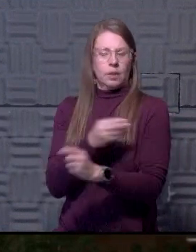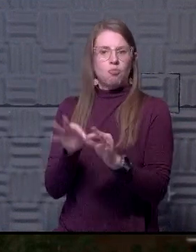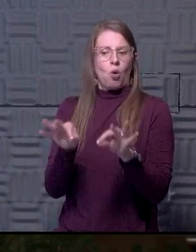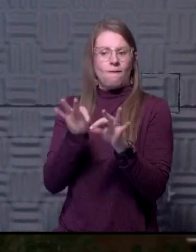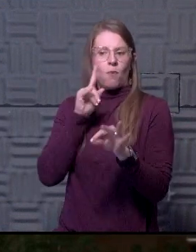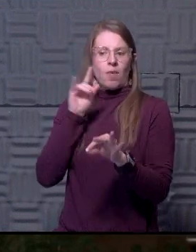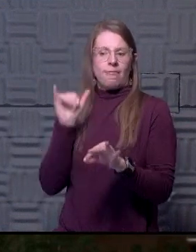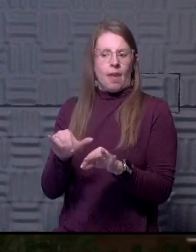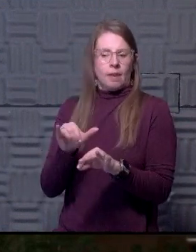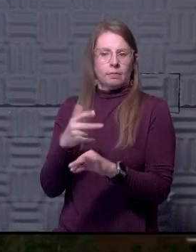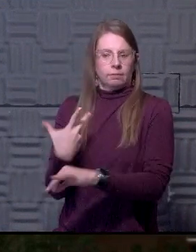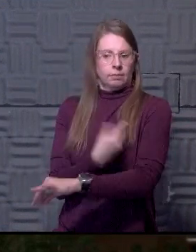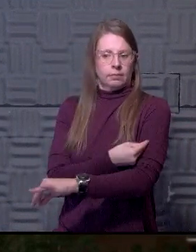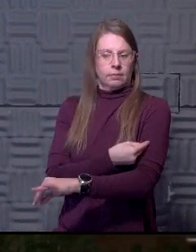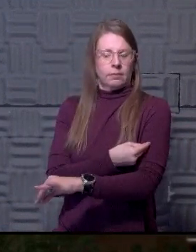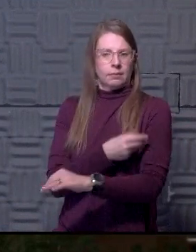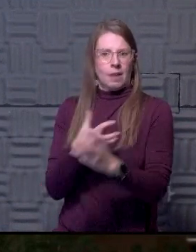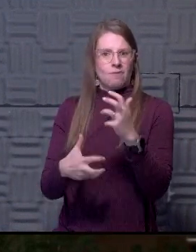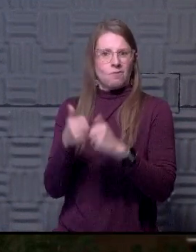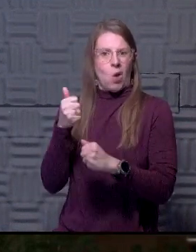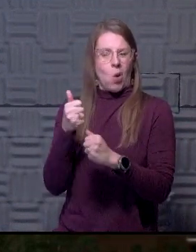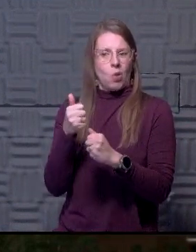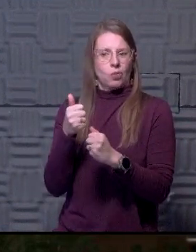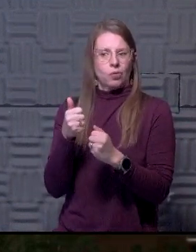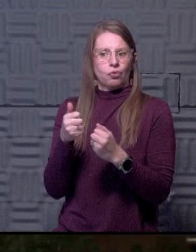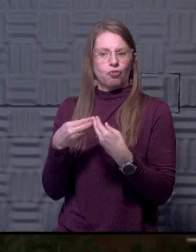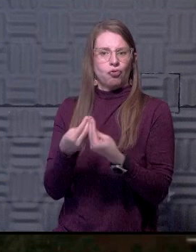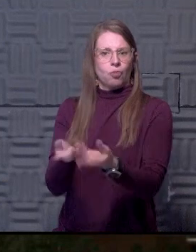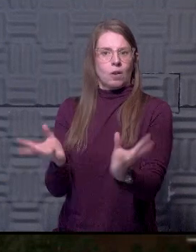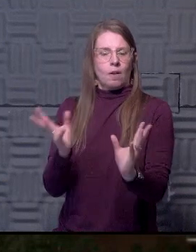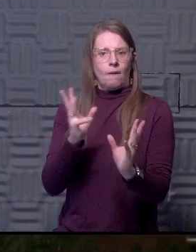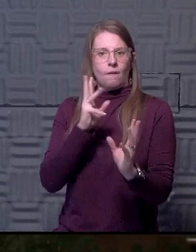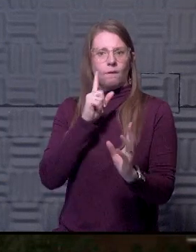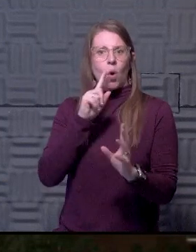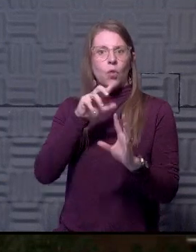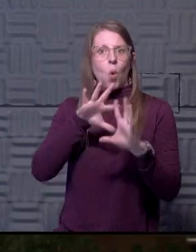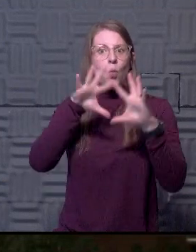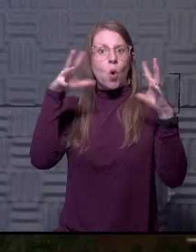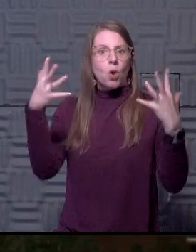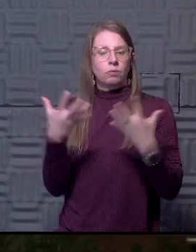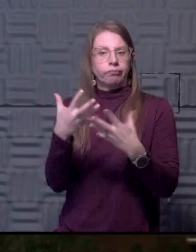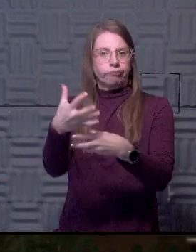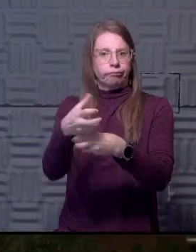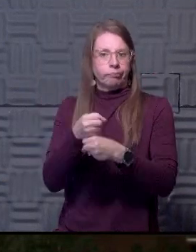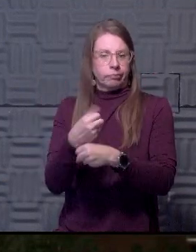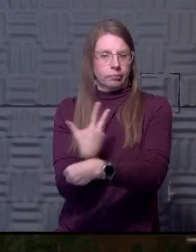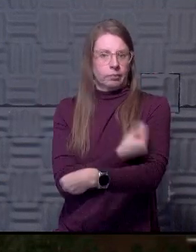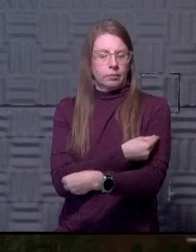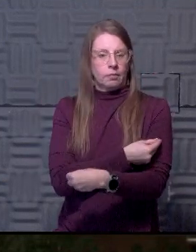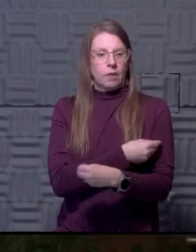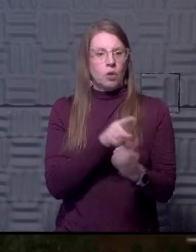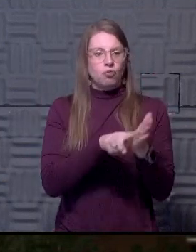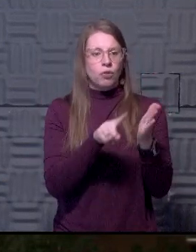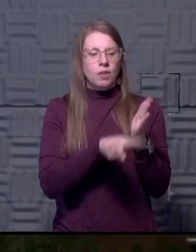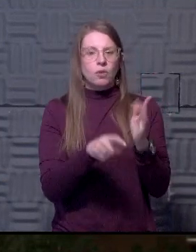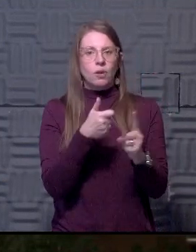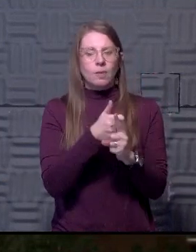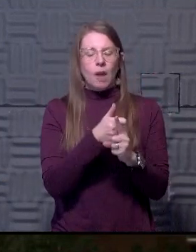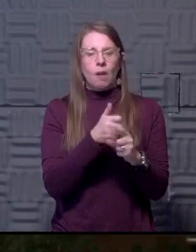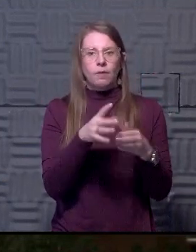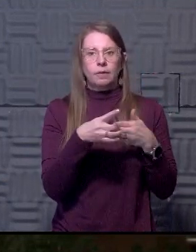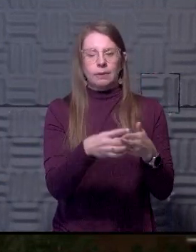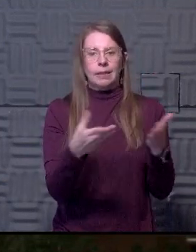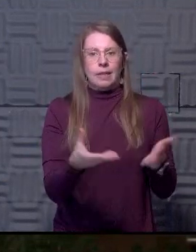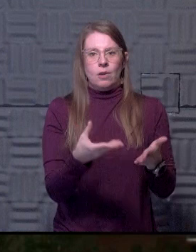that vaccine is that it's going to be the most distributed vaccine in the world. So the research that Dr. Castro is leading here at KU is